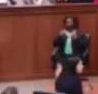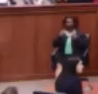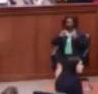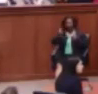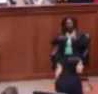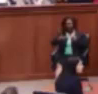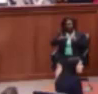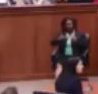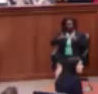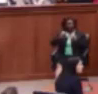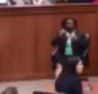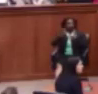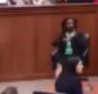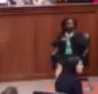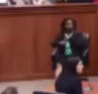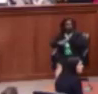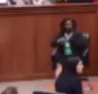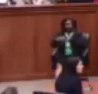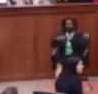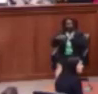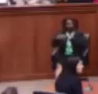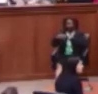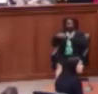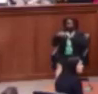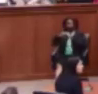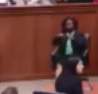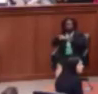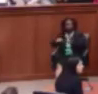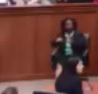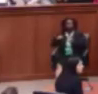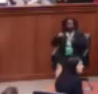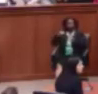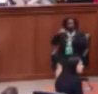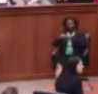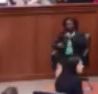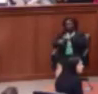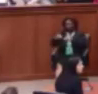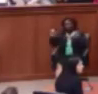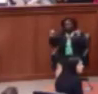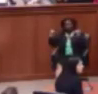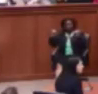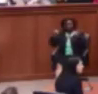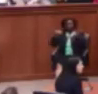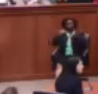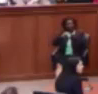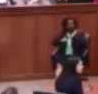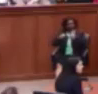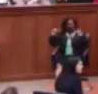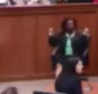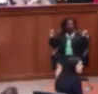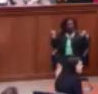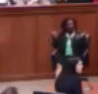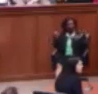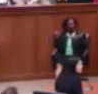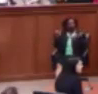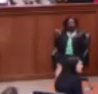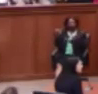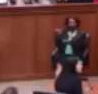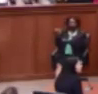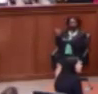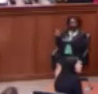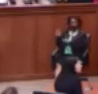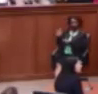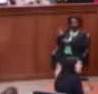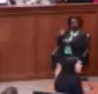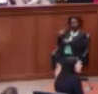the hiring company. Mr. Cooper's supposed to end his tenure as interim on June the 8th.